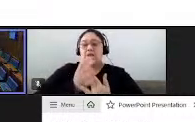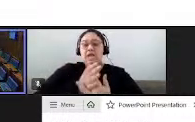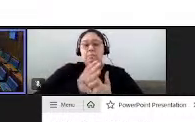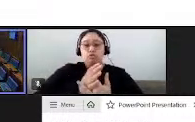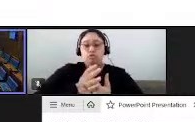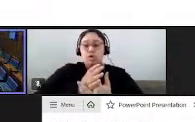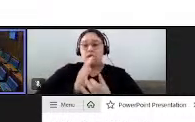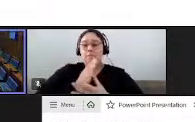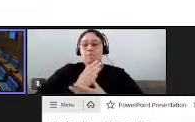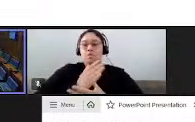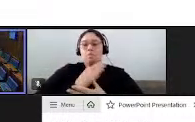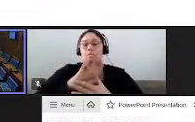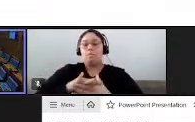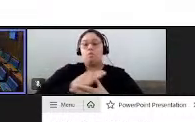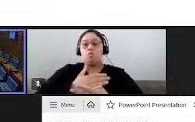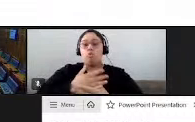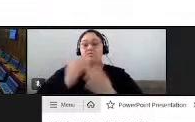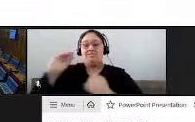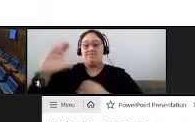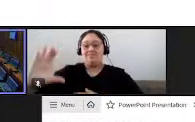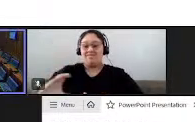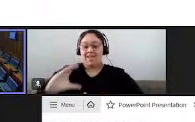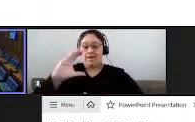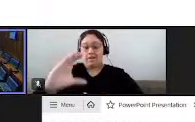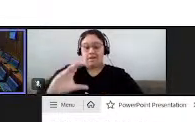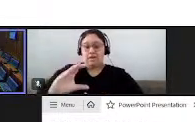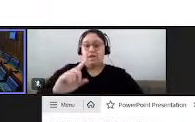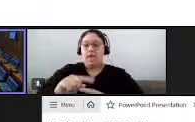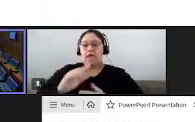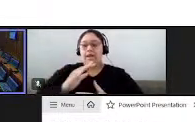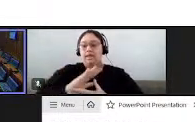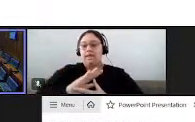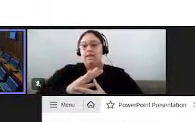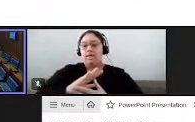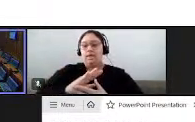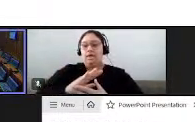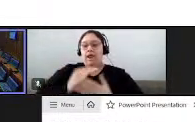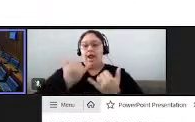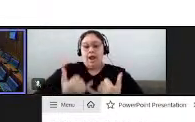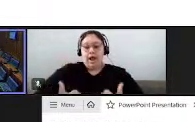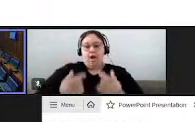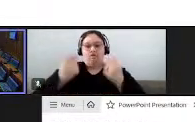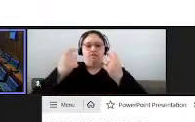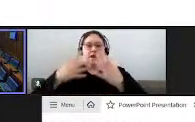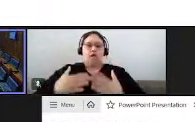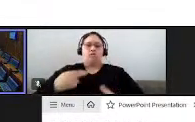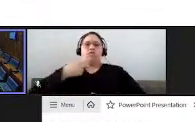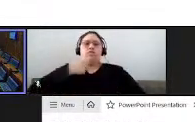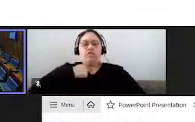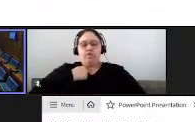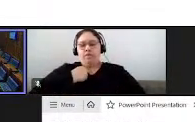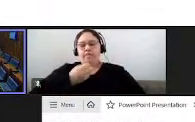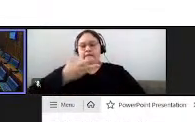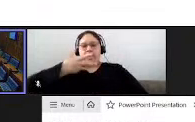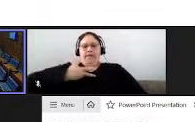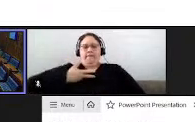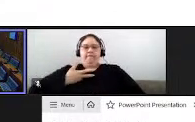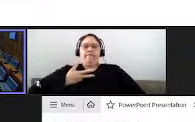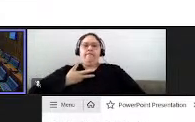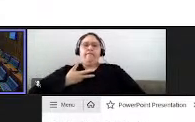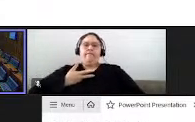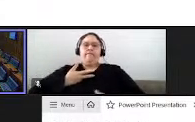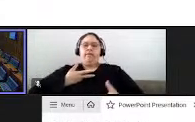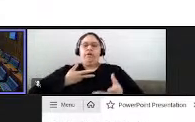that, because of the funding, and in between, and now financial constraints are giving us directions. You have